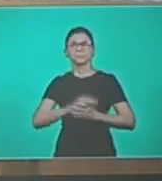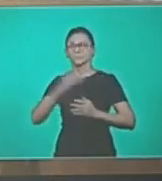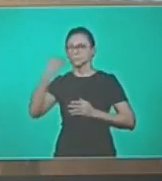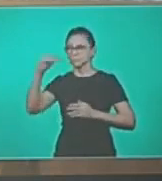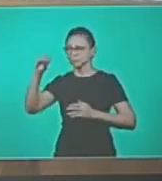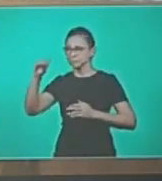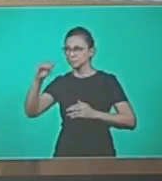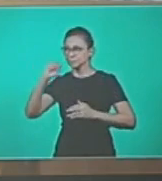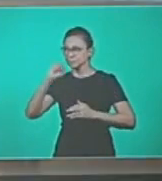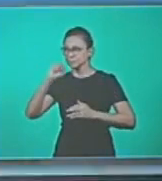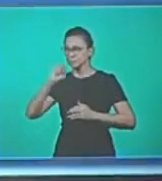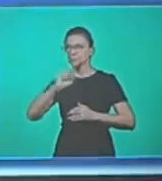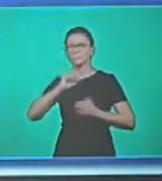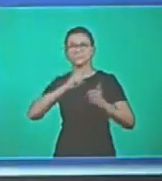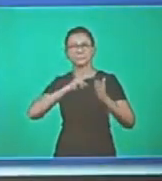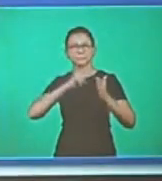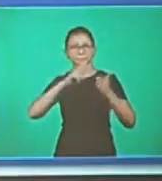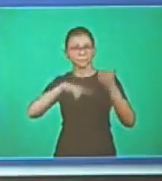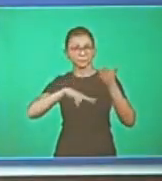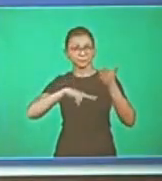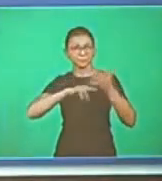7.